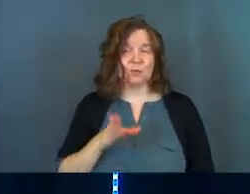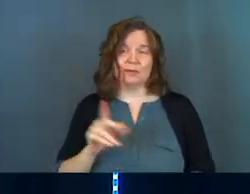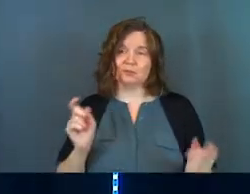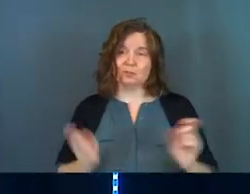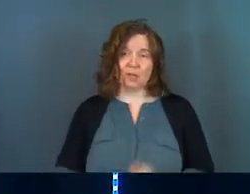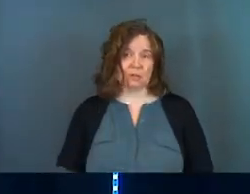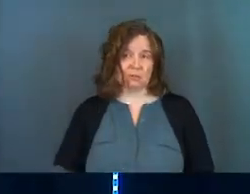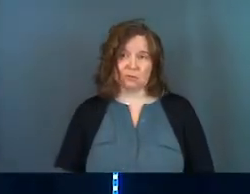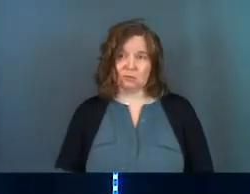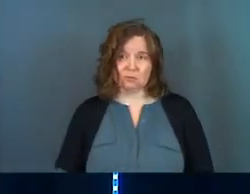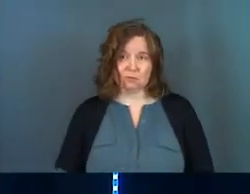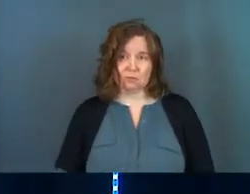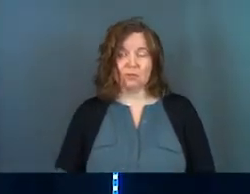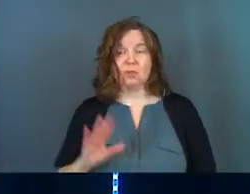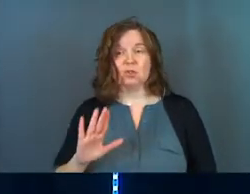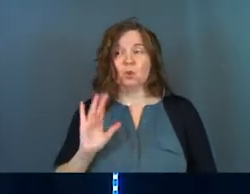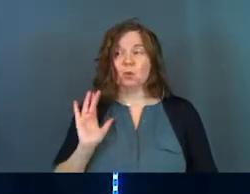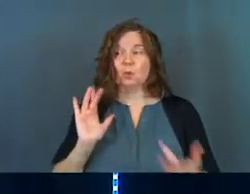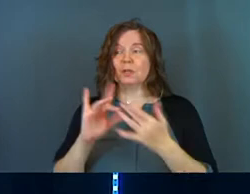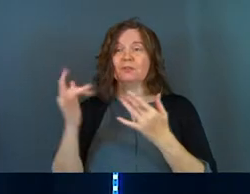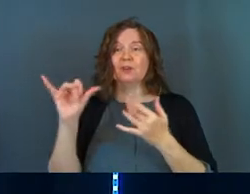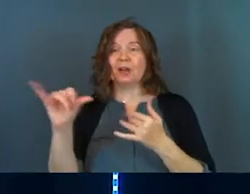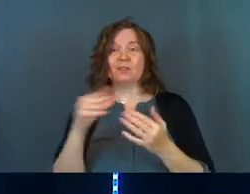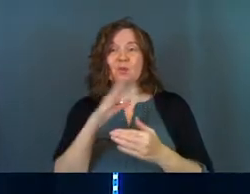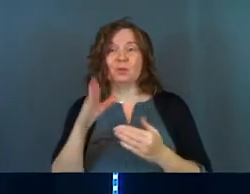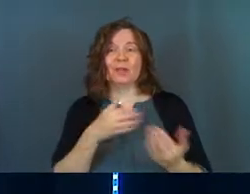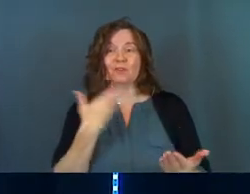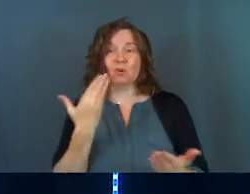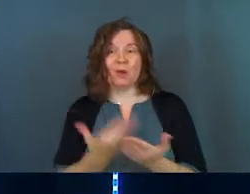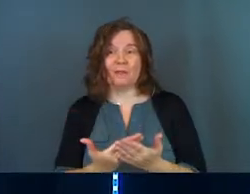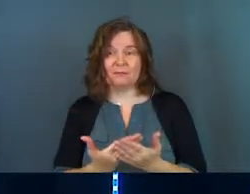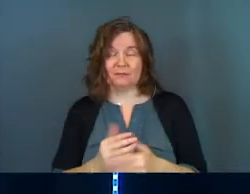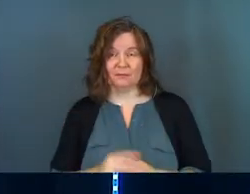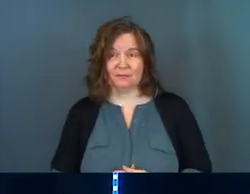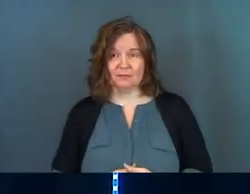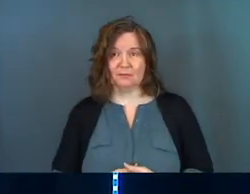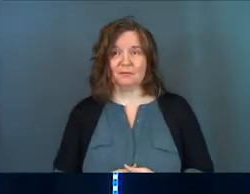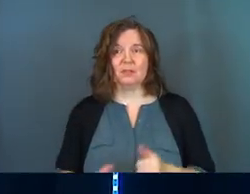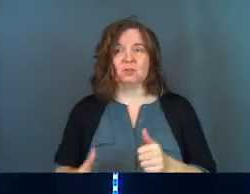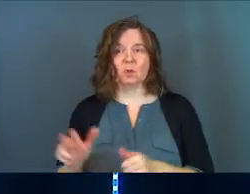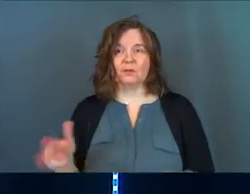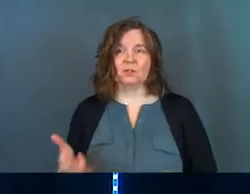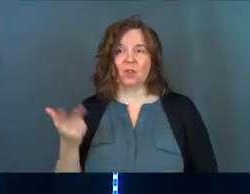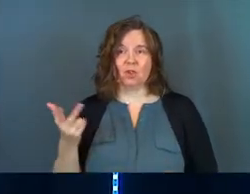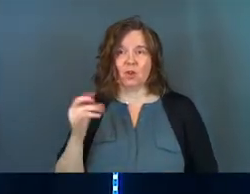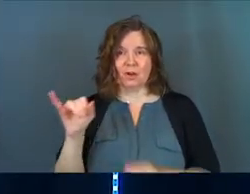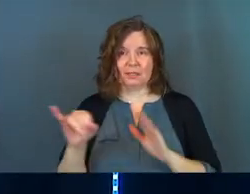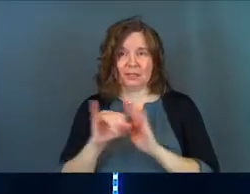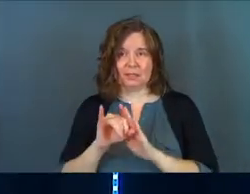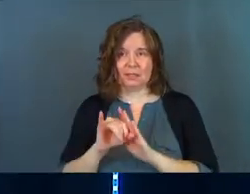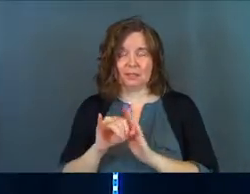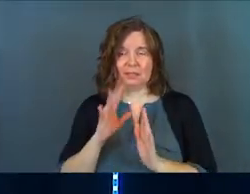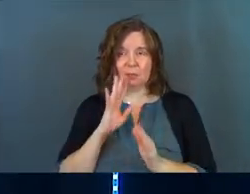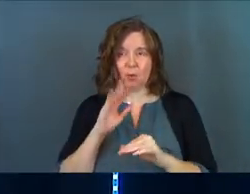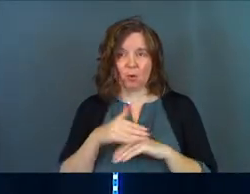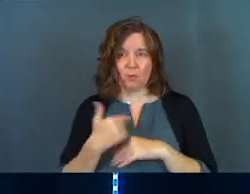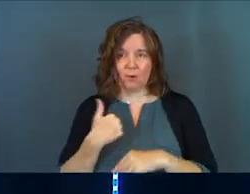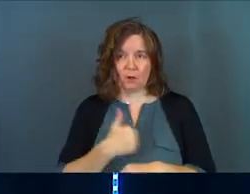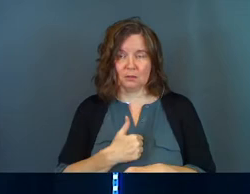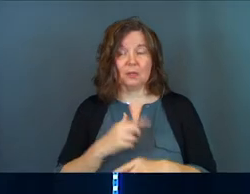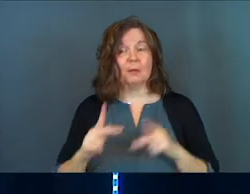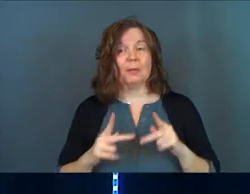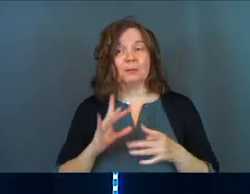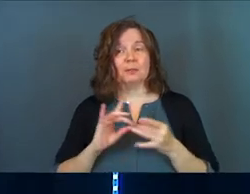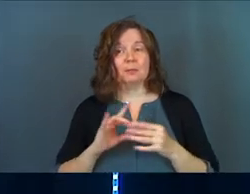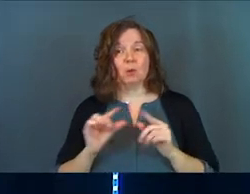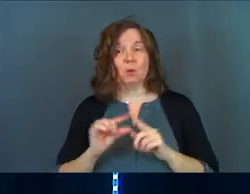change. You'll reach forever and you'll never arrive. Let's go after the third identity spoken over us.